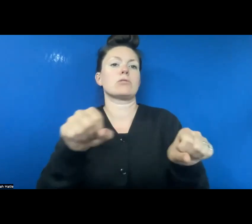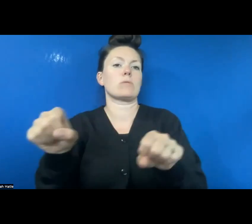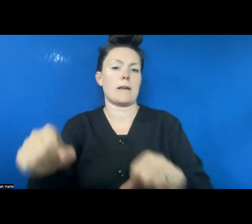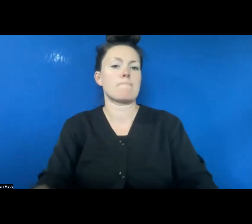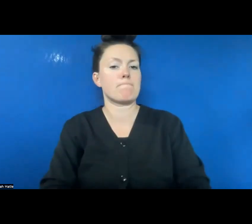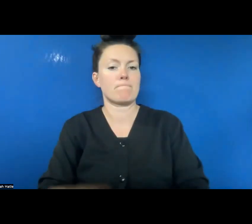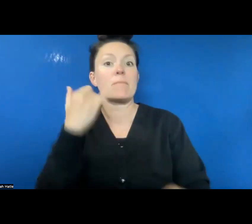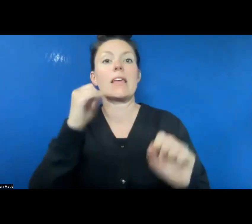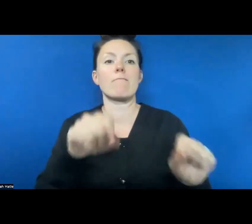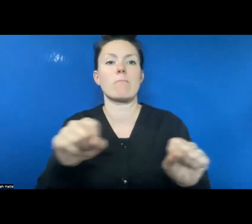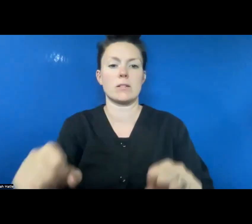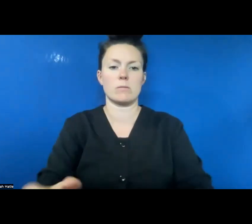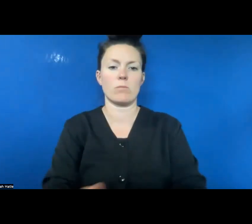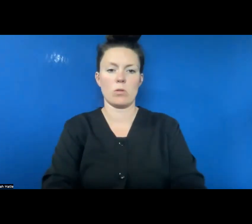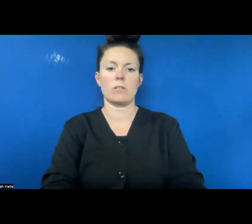if possible.